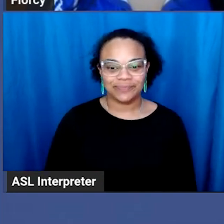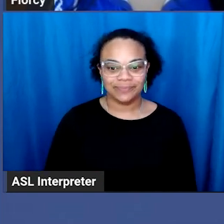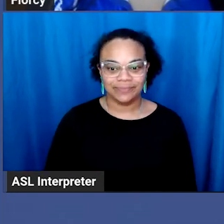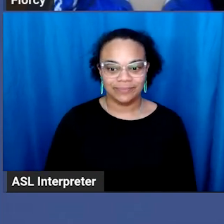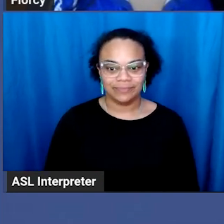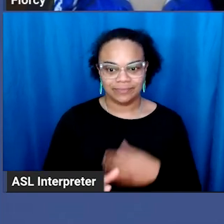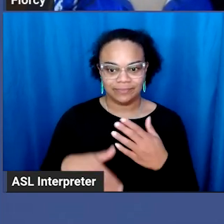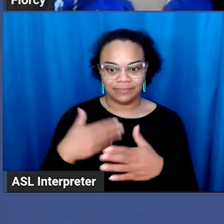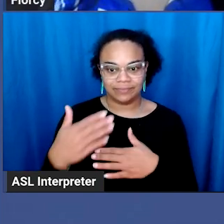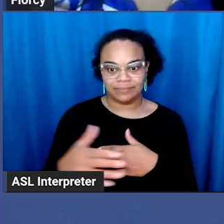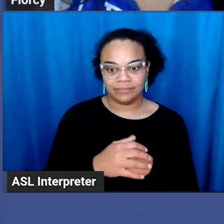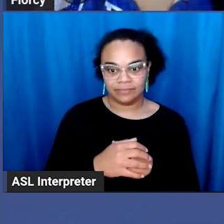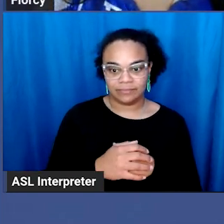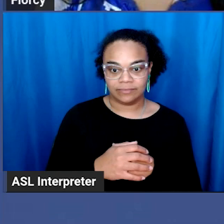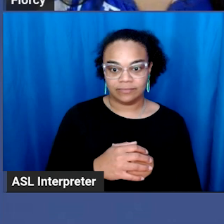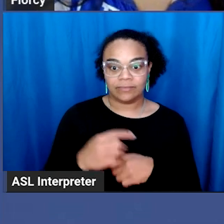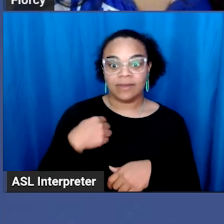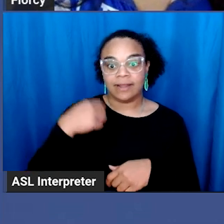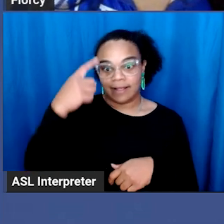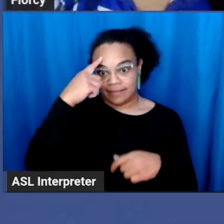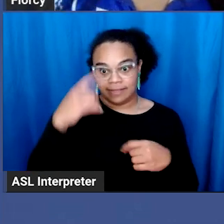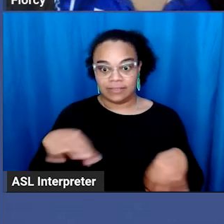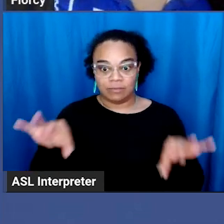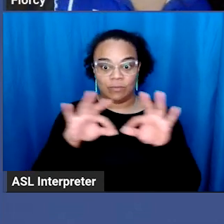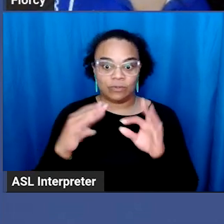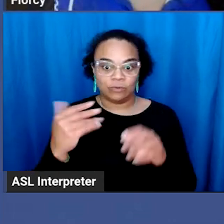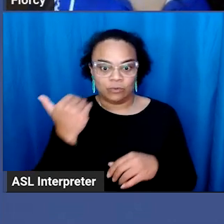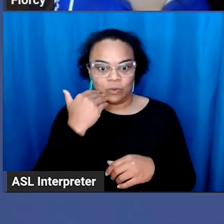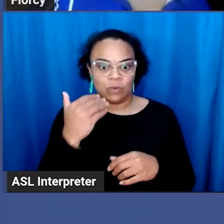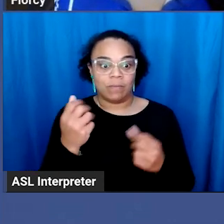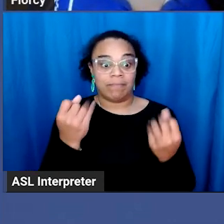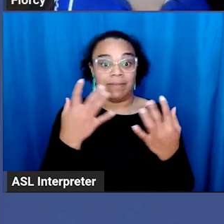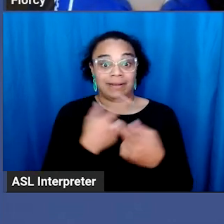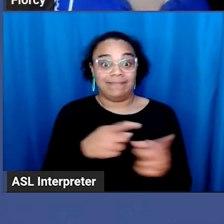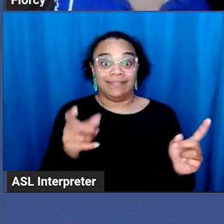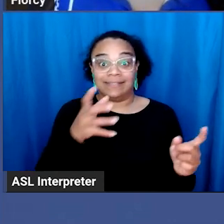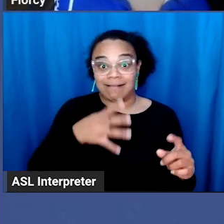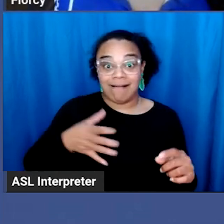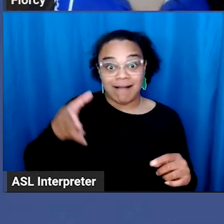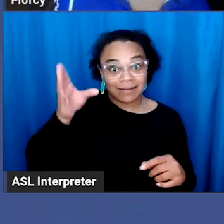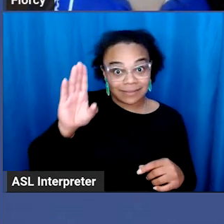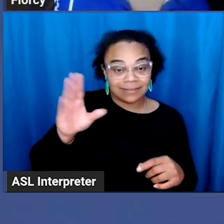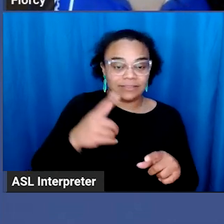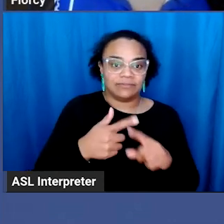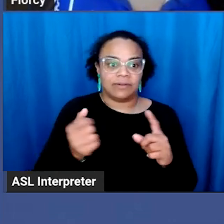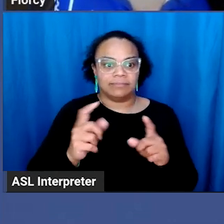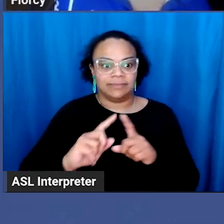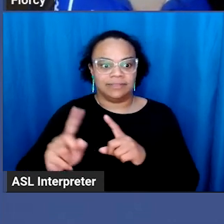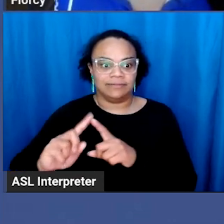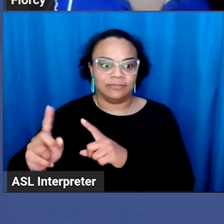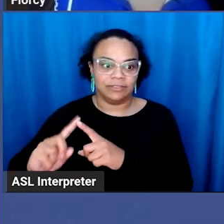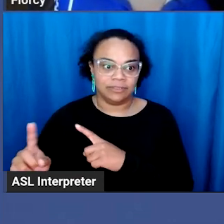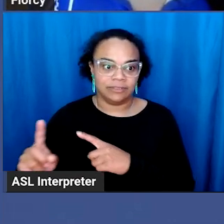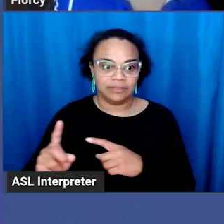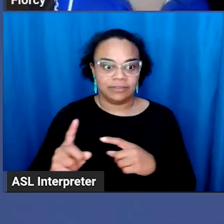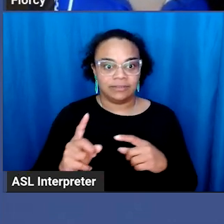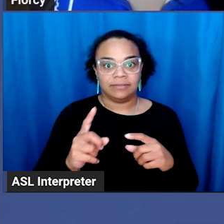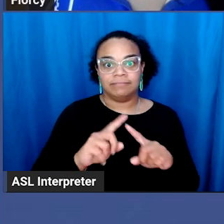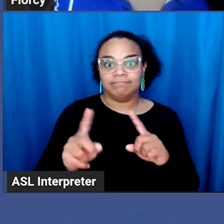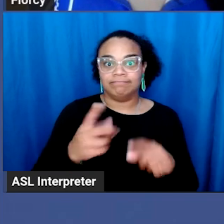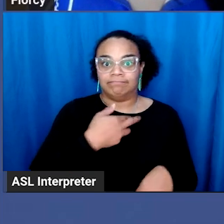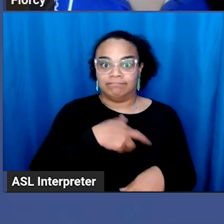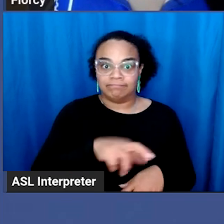Moving on. So I do think that it's important to note that a lot of these goddesses that are coming from different like divinations